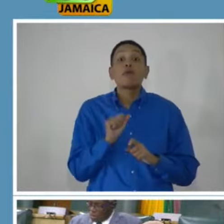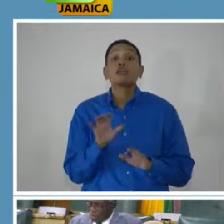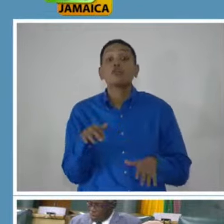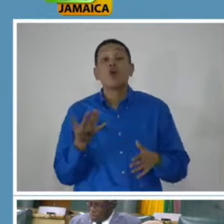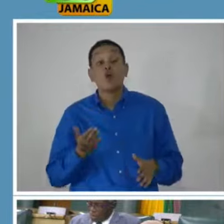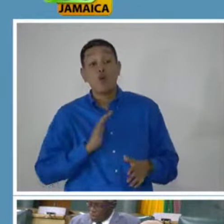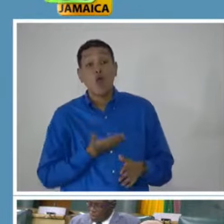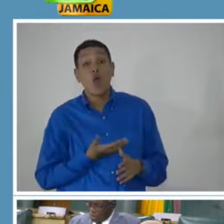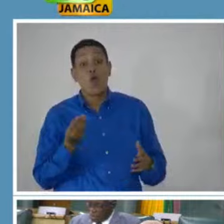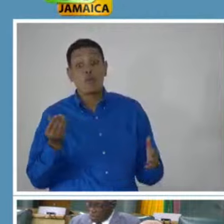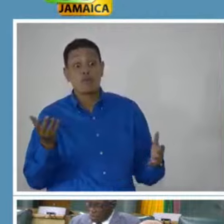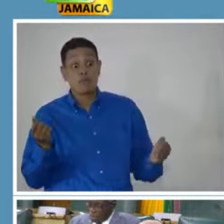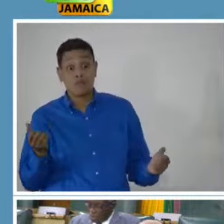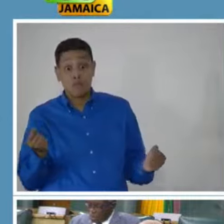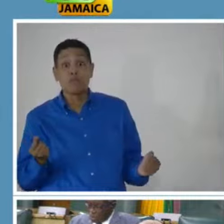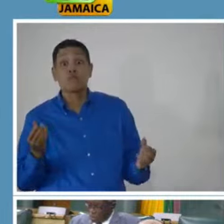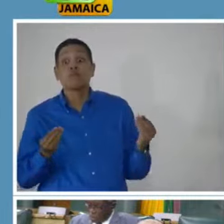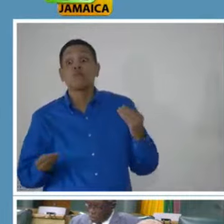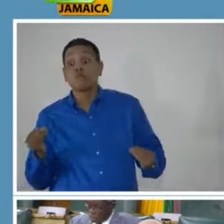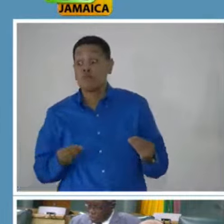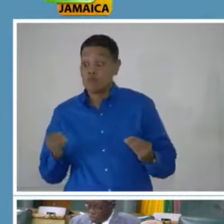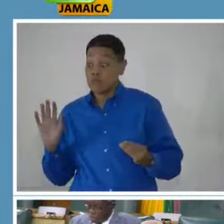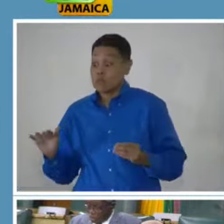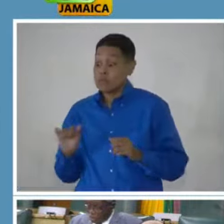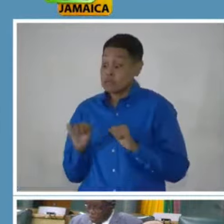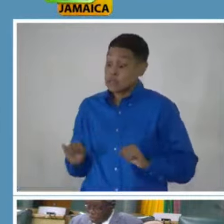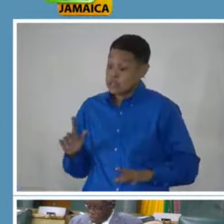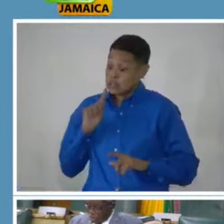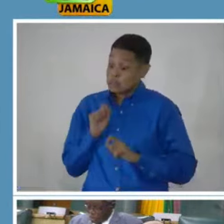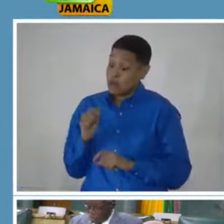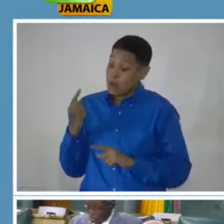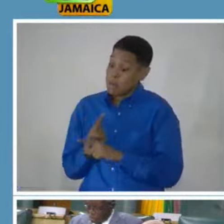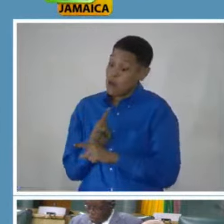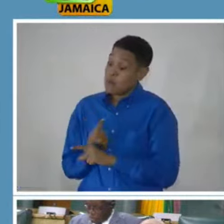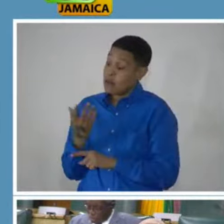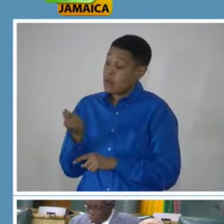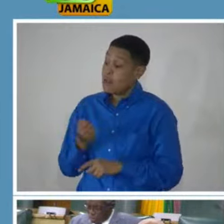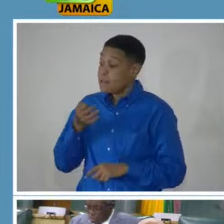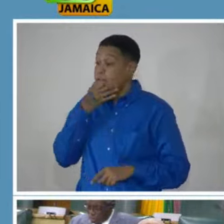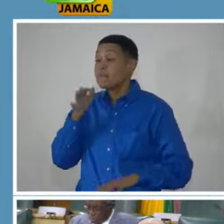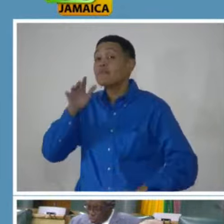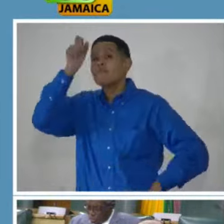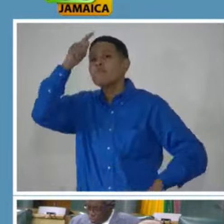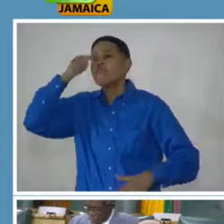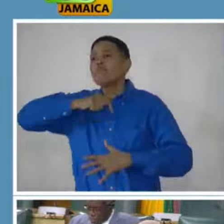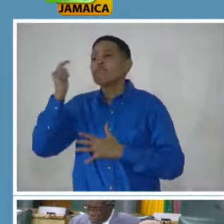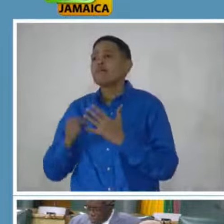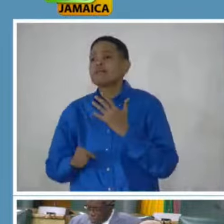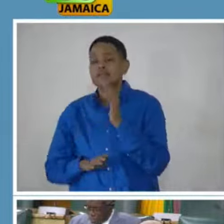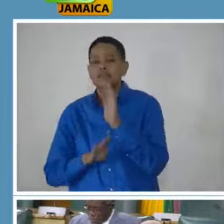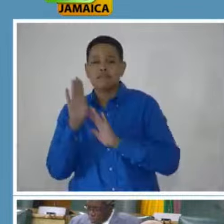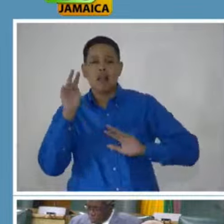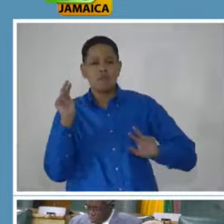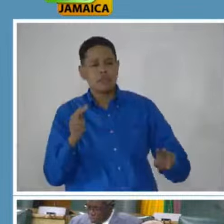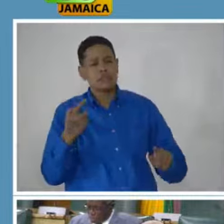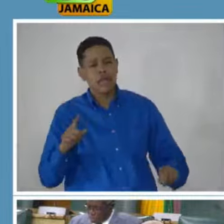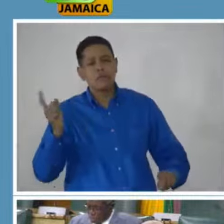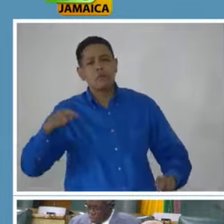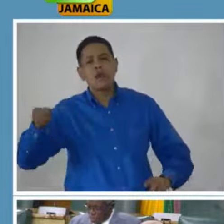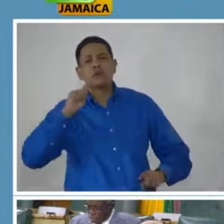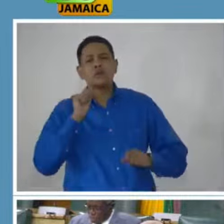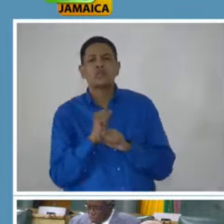our economic systems are properly equipped to understand these developments. We're